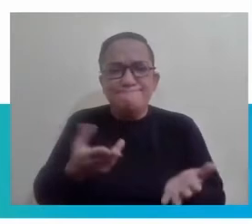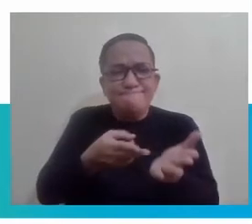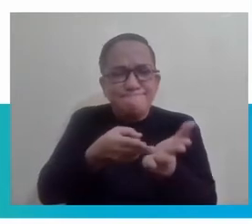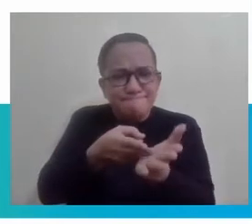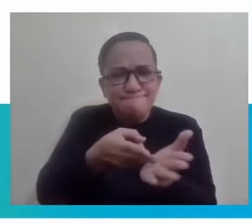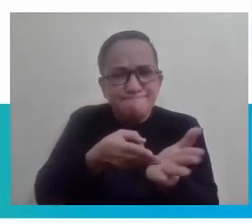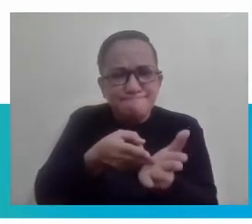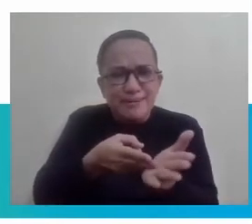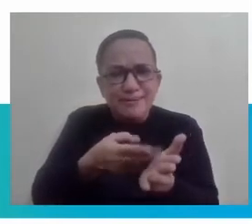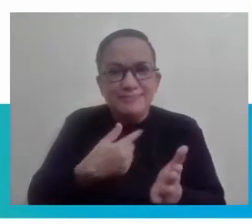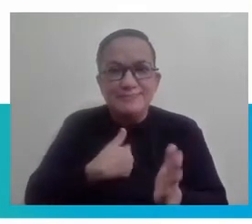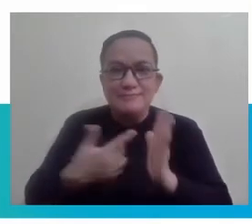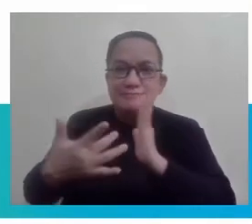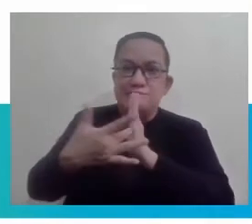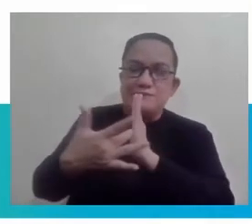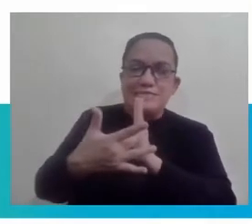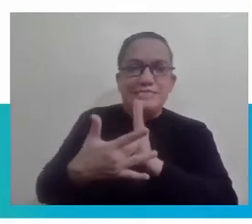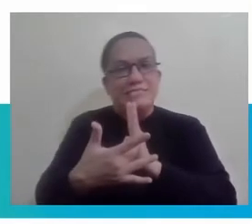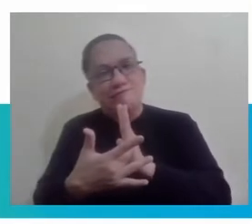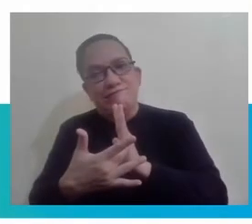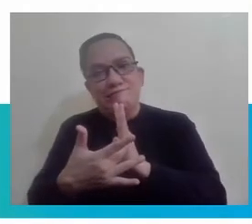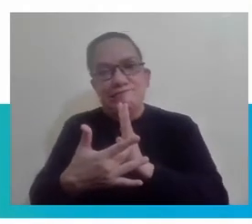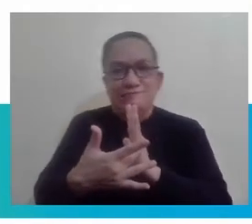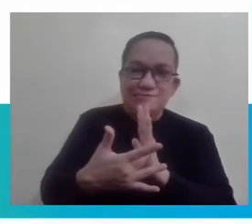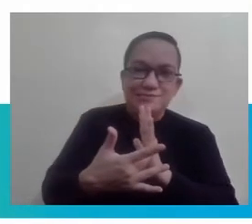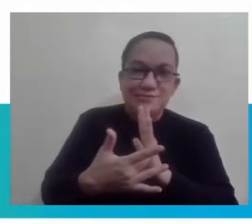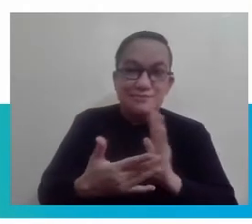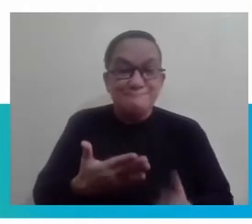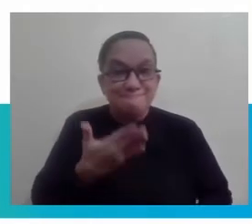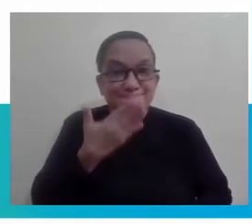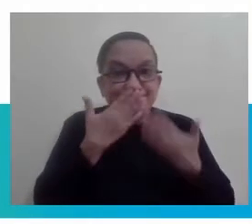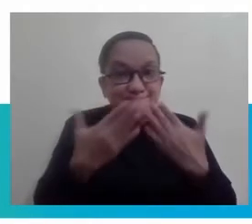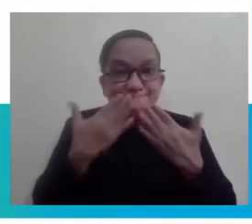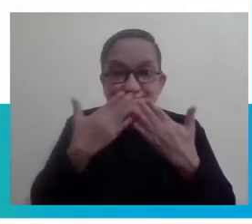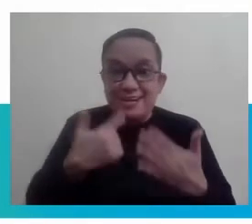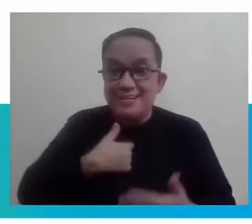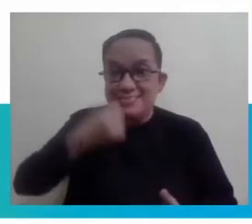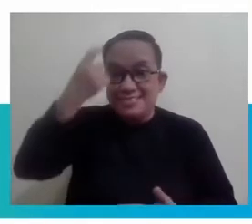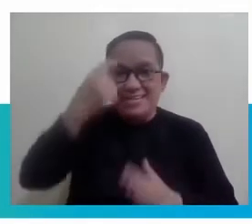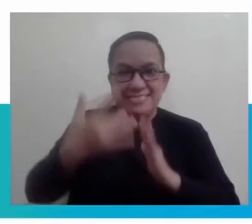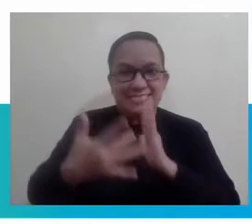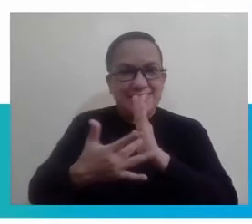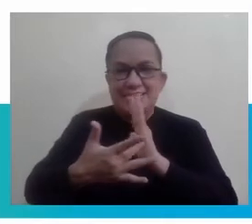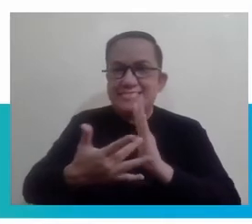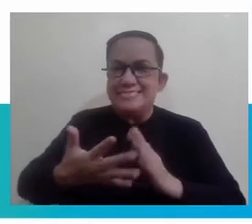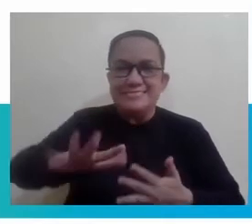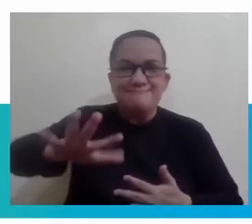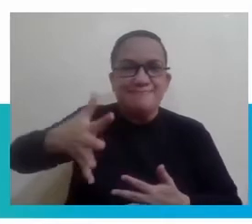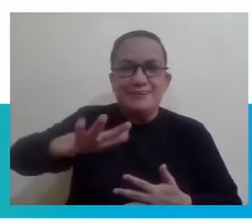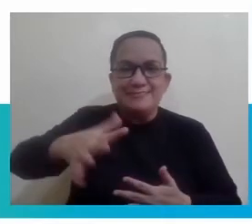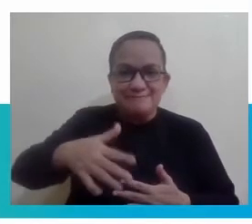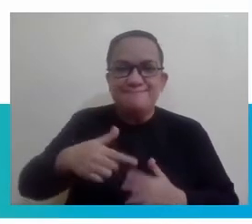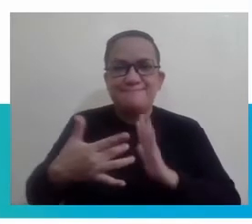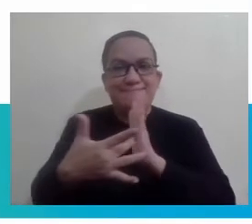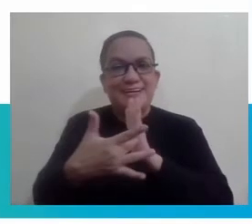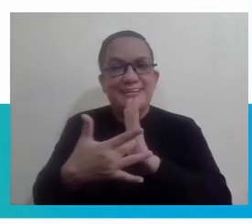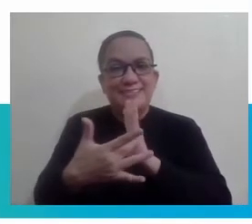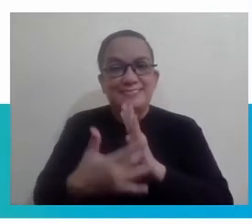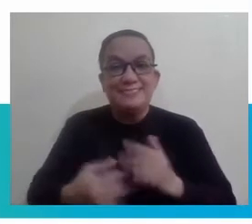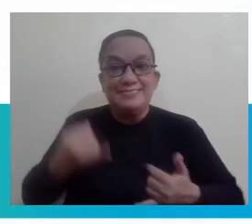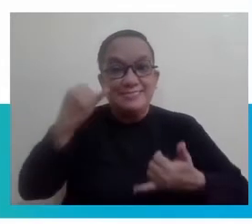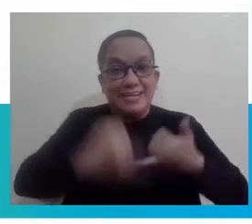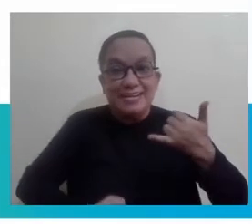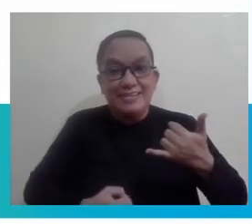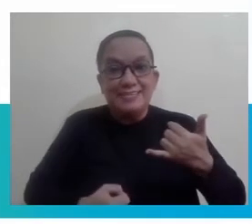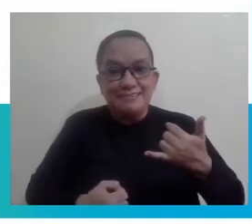So thanks for your understanding in advance. And three, lastly, as the moderator, I will have to intervene if anyone goes over